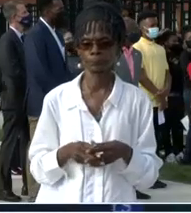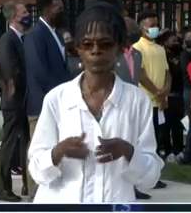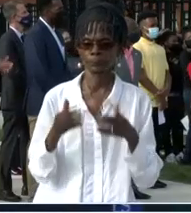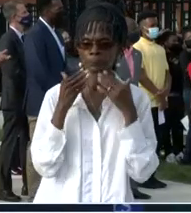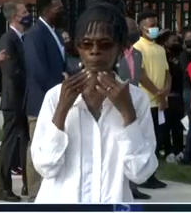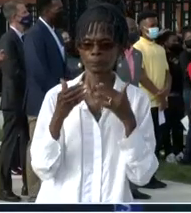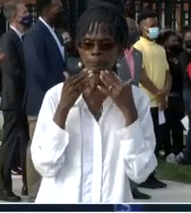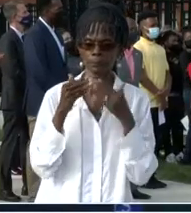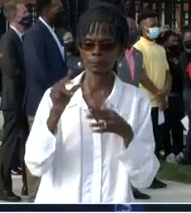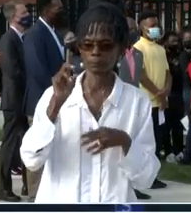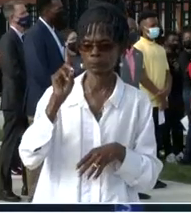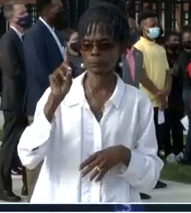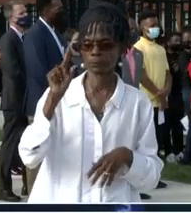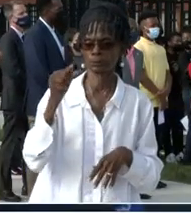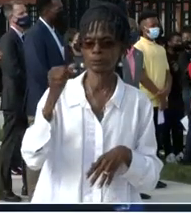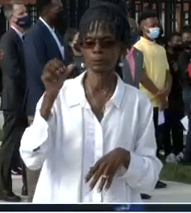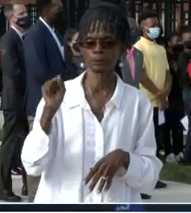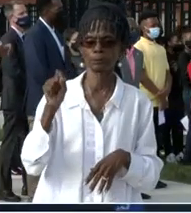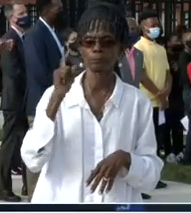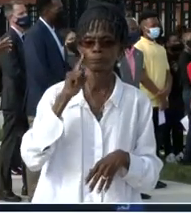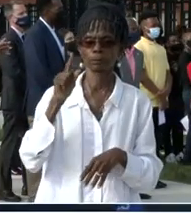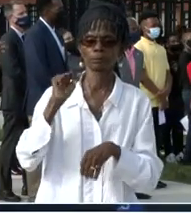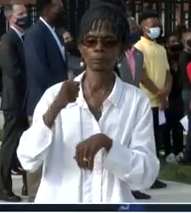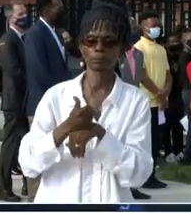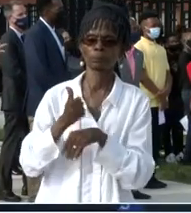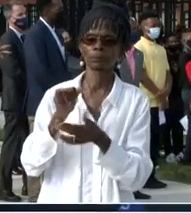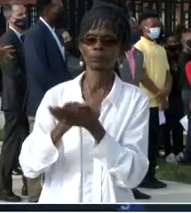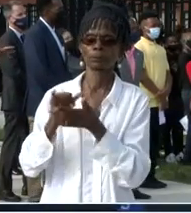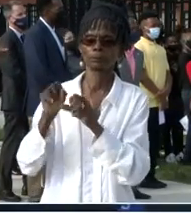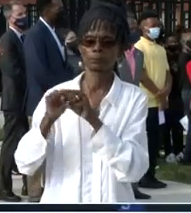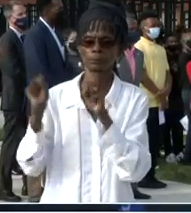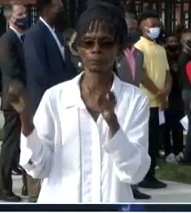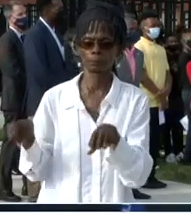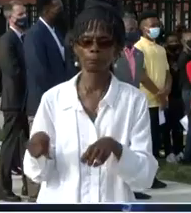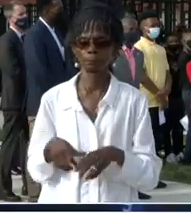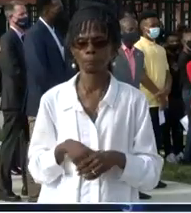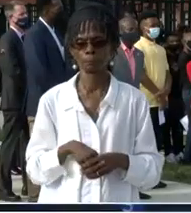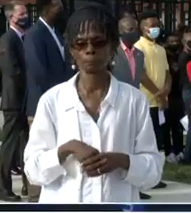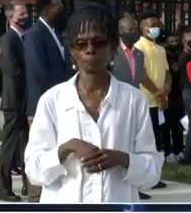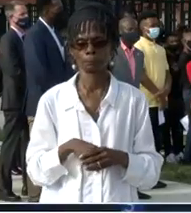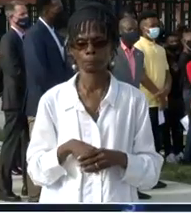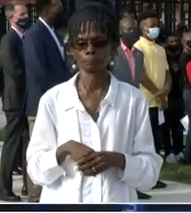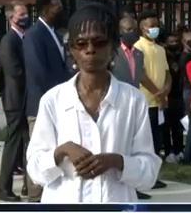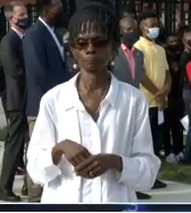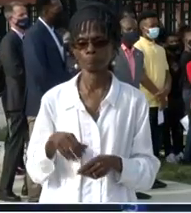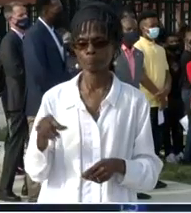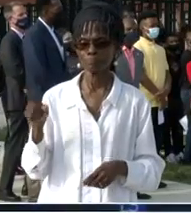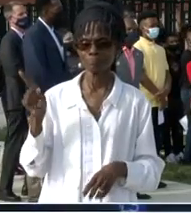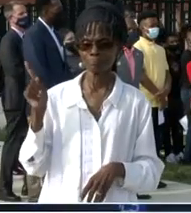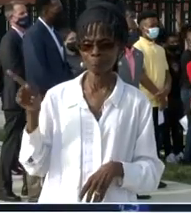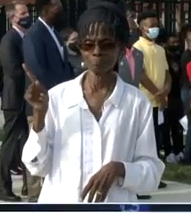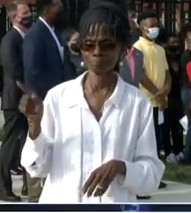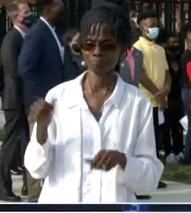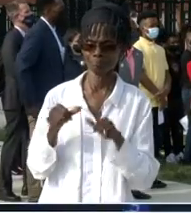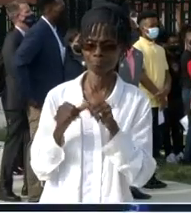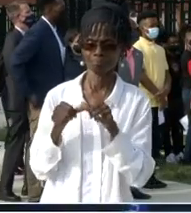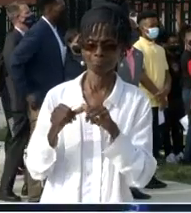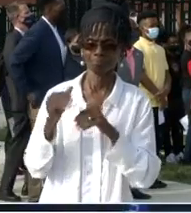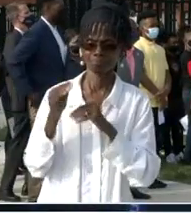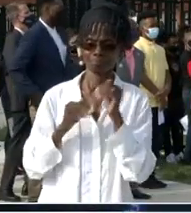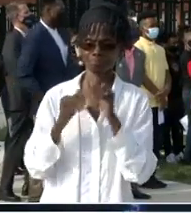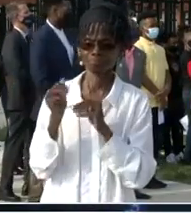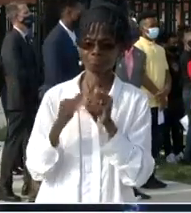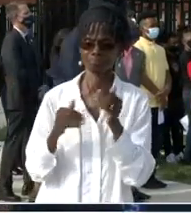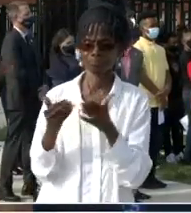that. And meanwhile, they have also been constructing new buildings. So let me introduce Director